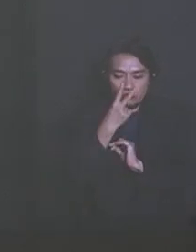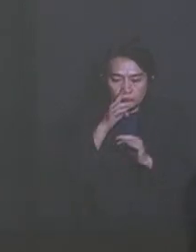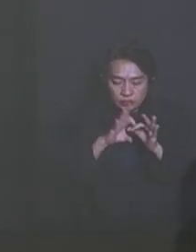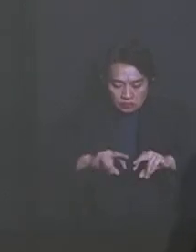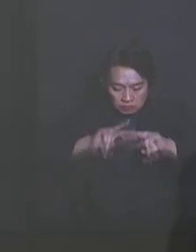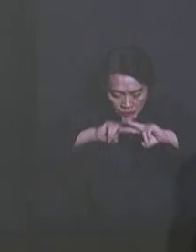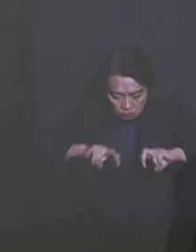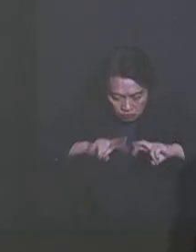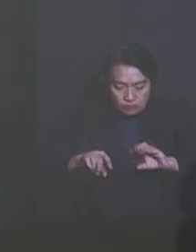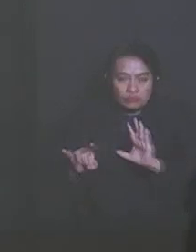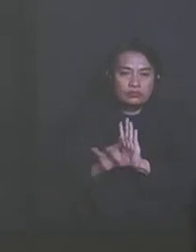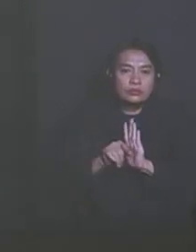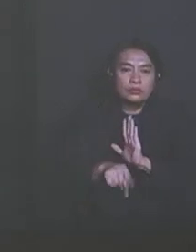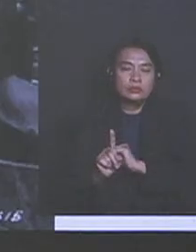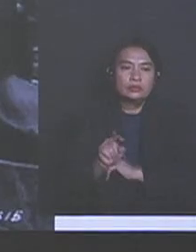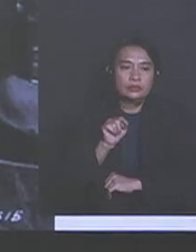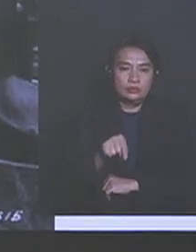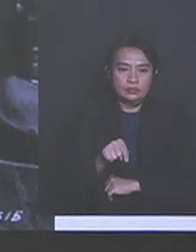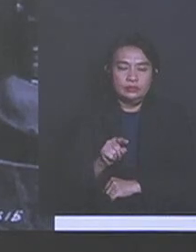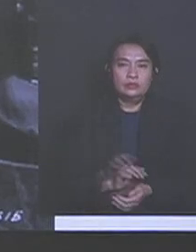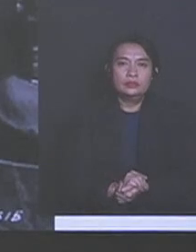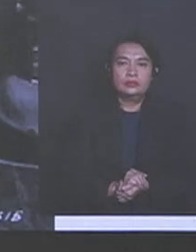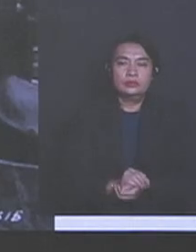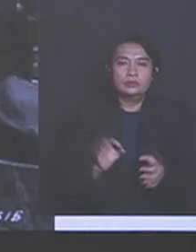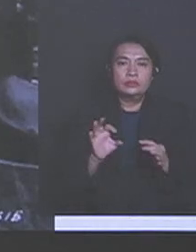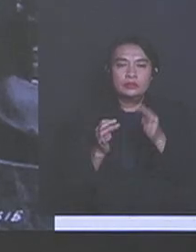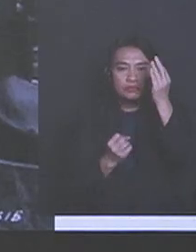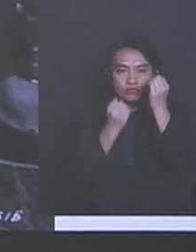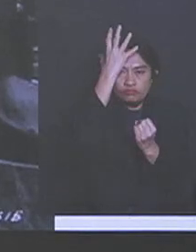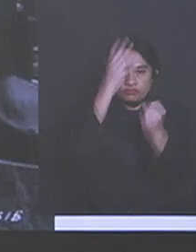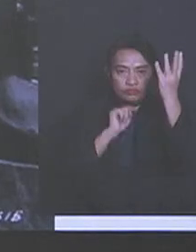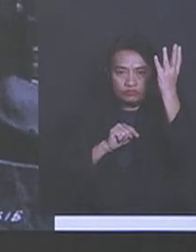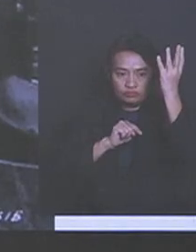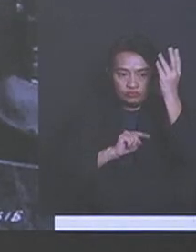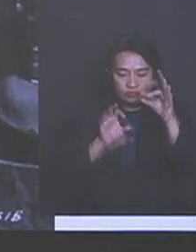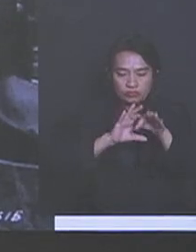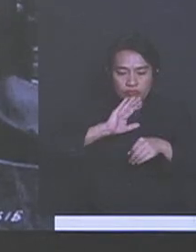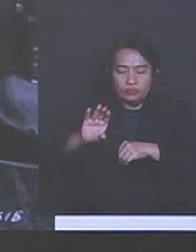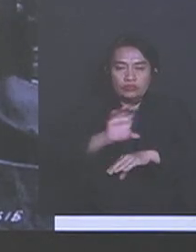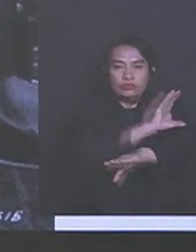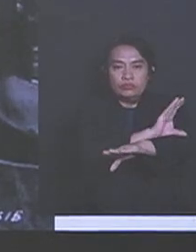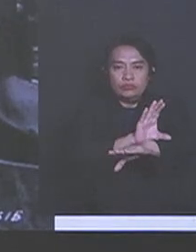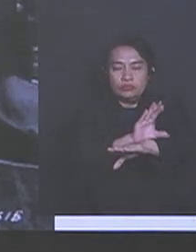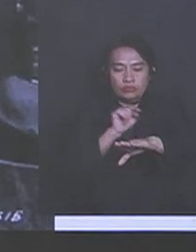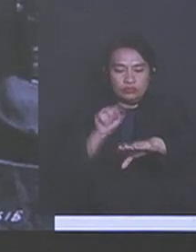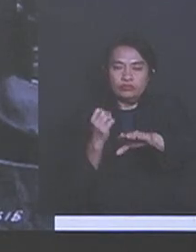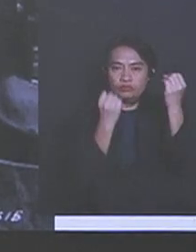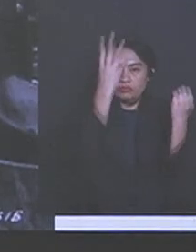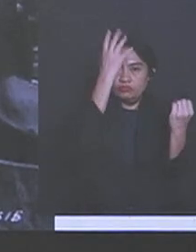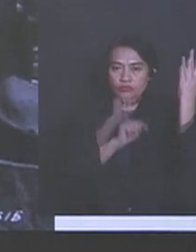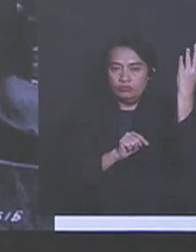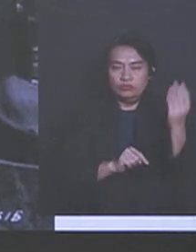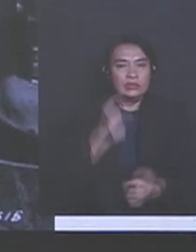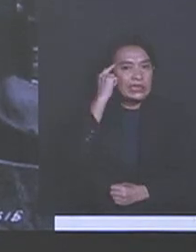I'm sure you've heard about the High Line, but I'm going to share a little bit more about the planning that we put in place that allowed the preservation of